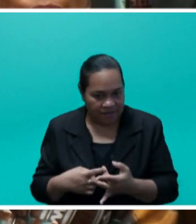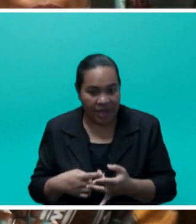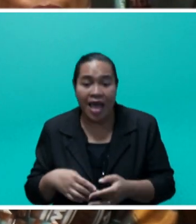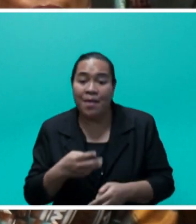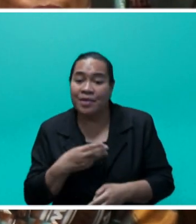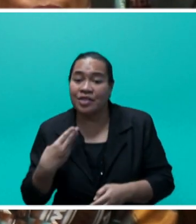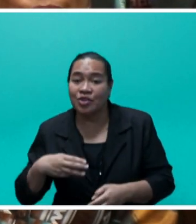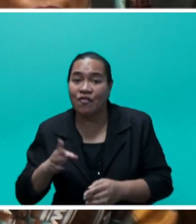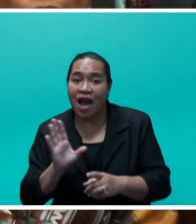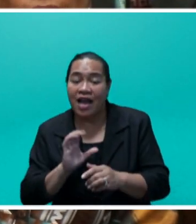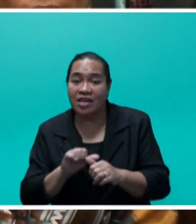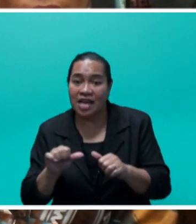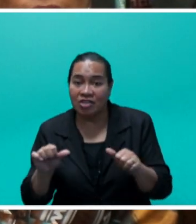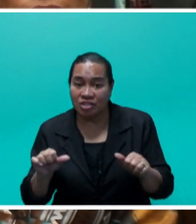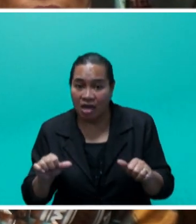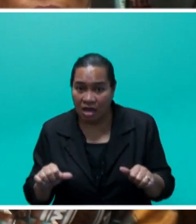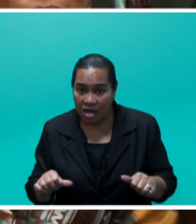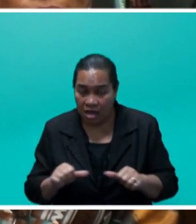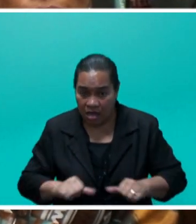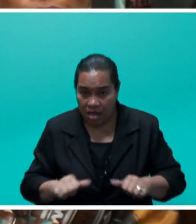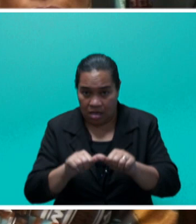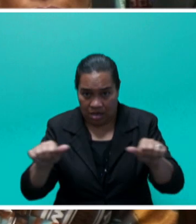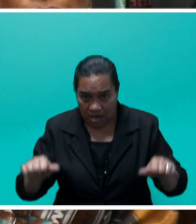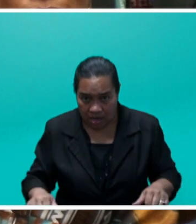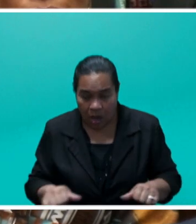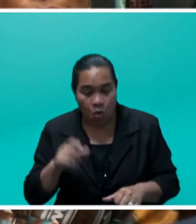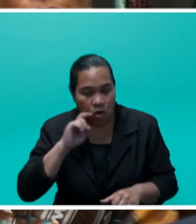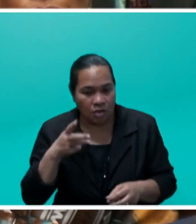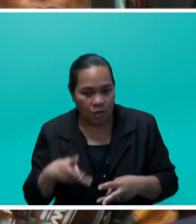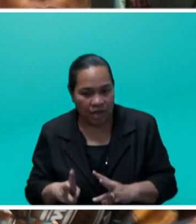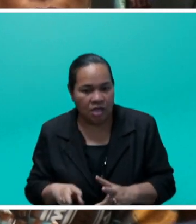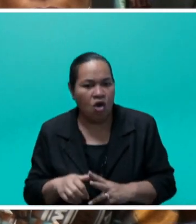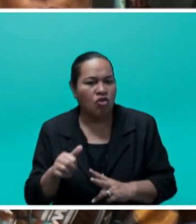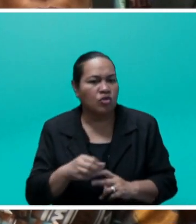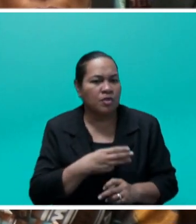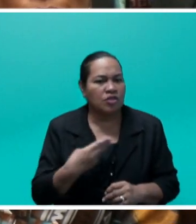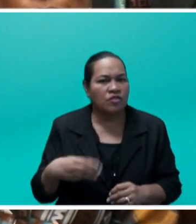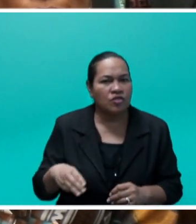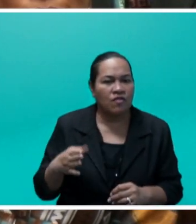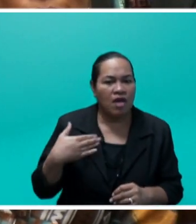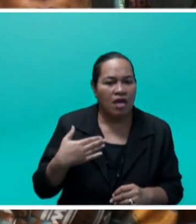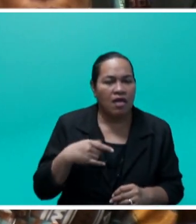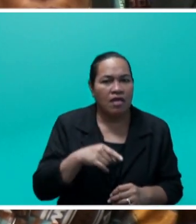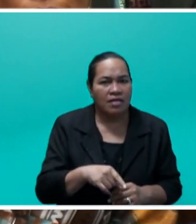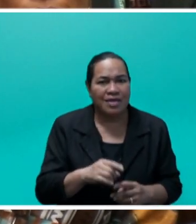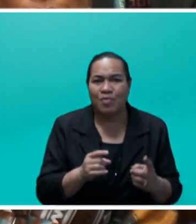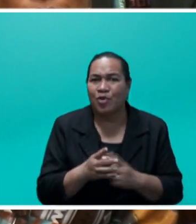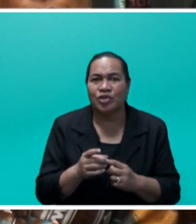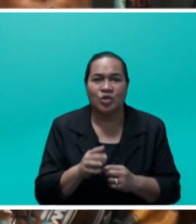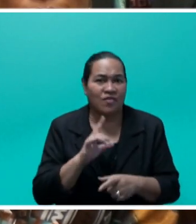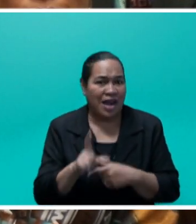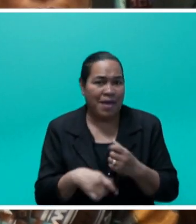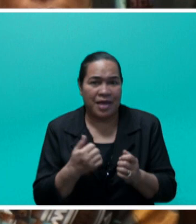Waterways, Ministry of Health, SDG 13, the importance of climate action. Again, the